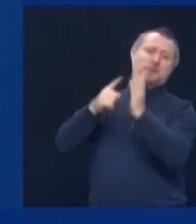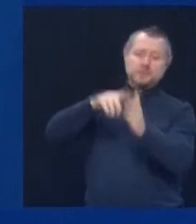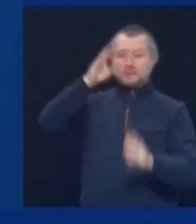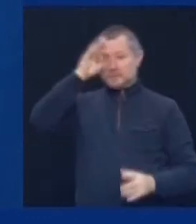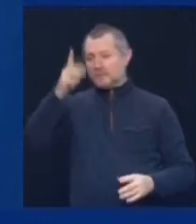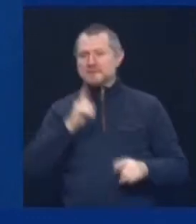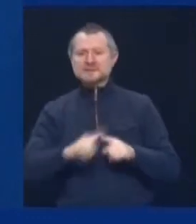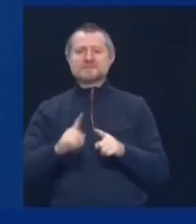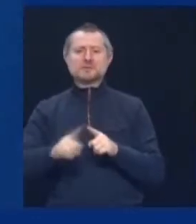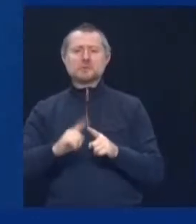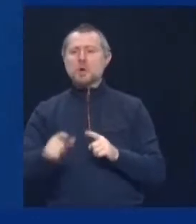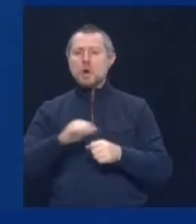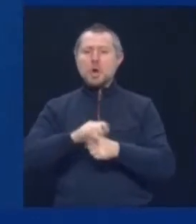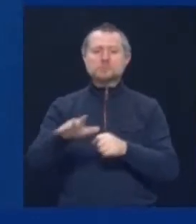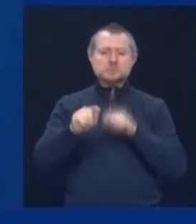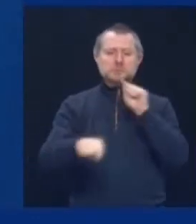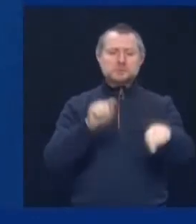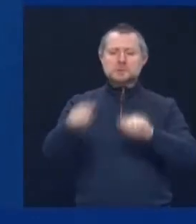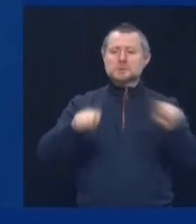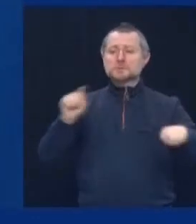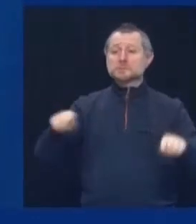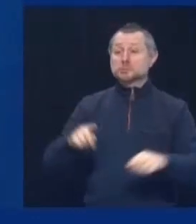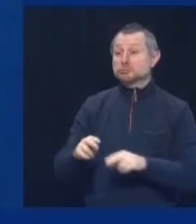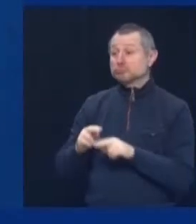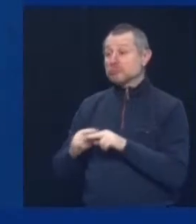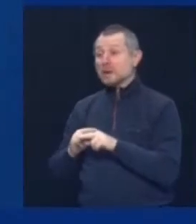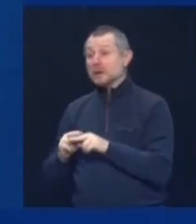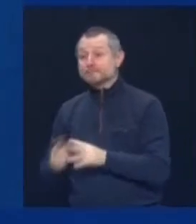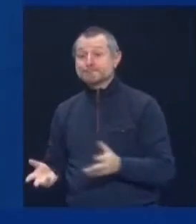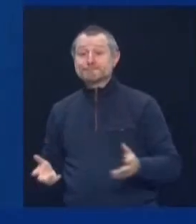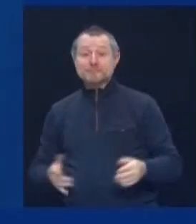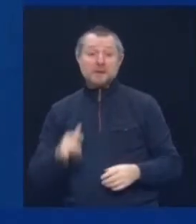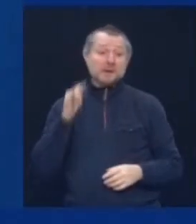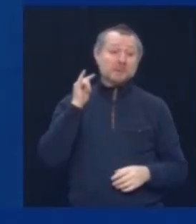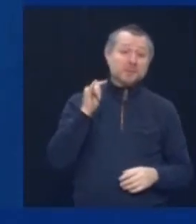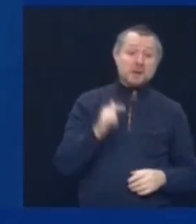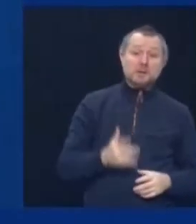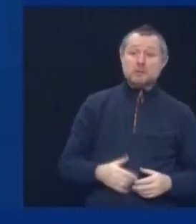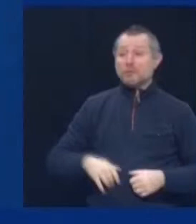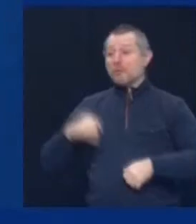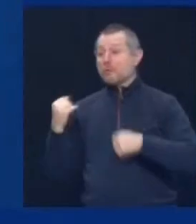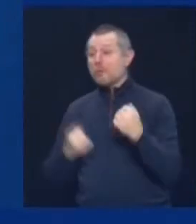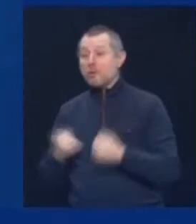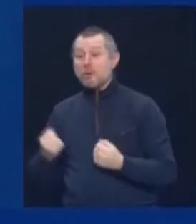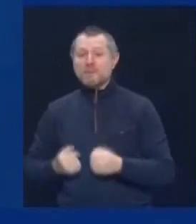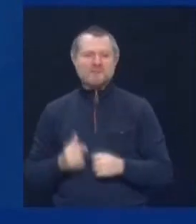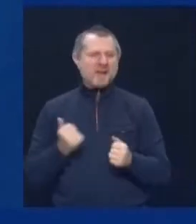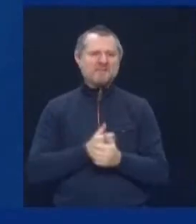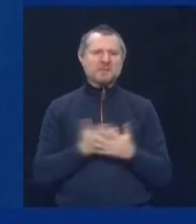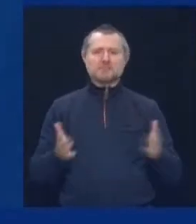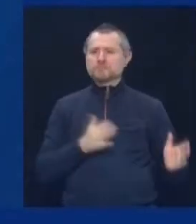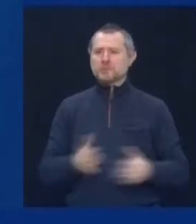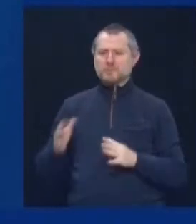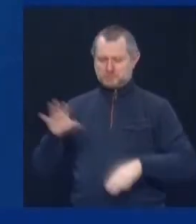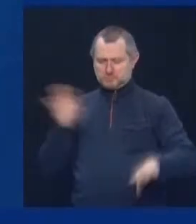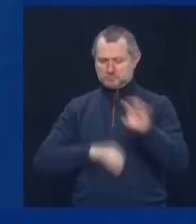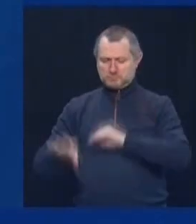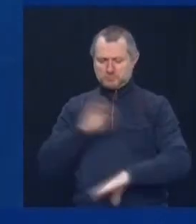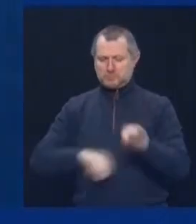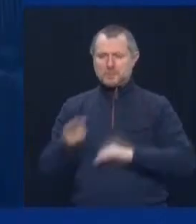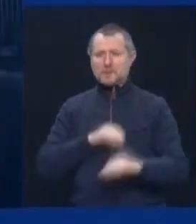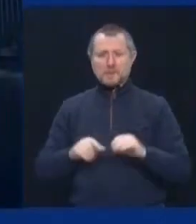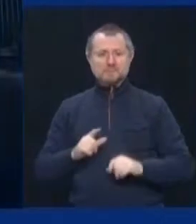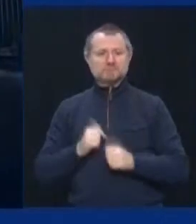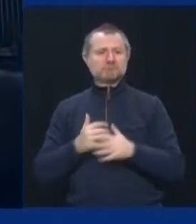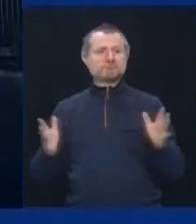planes, automobiles, everything working. It's the most ambitious governmental operation